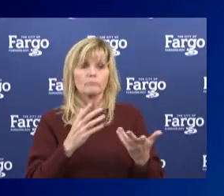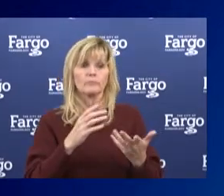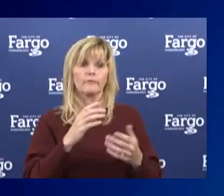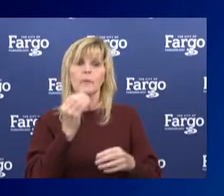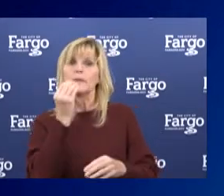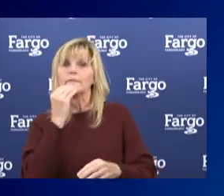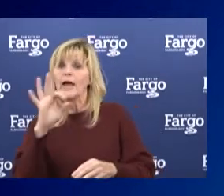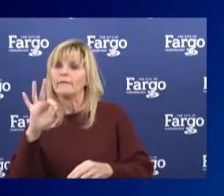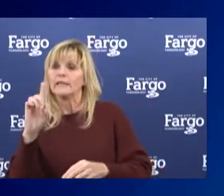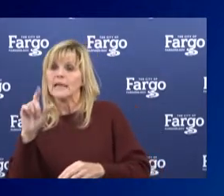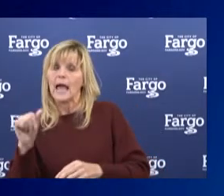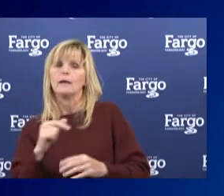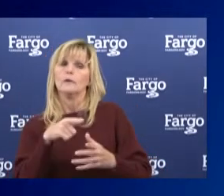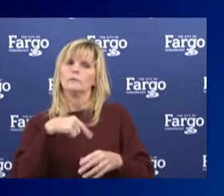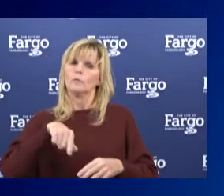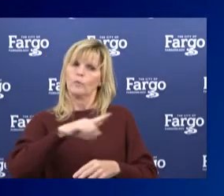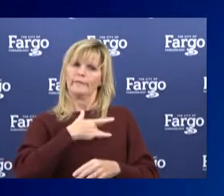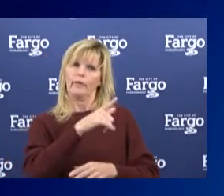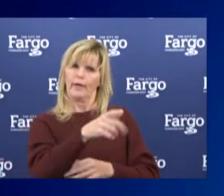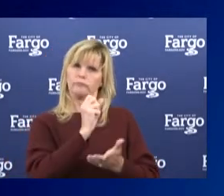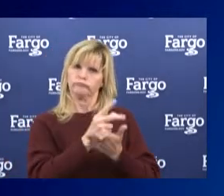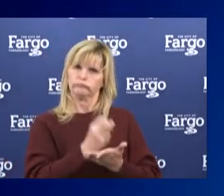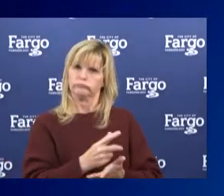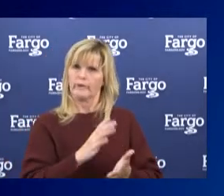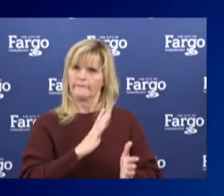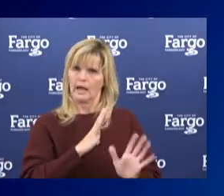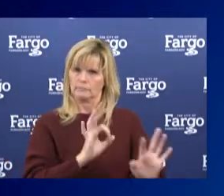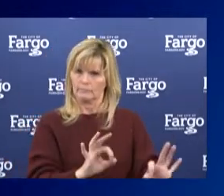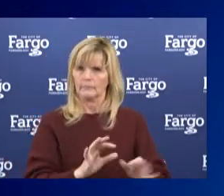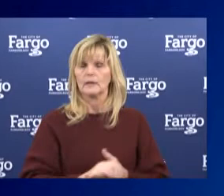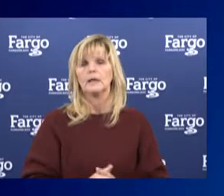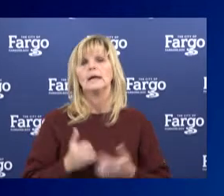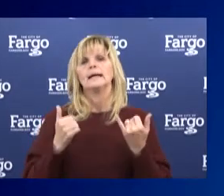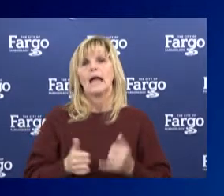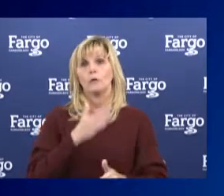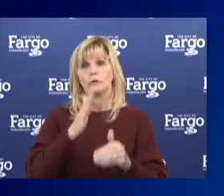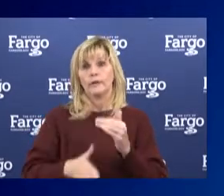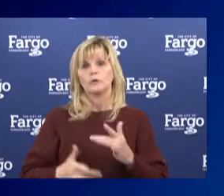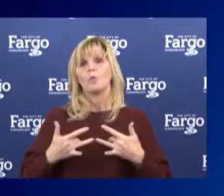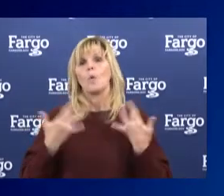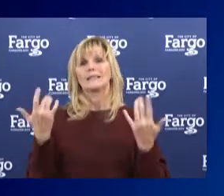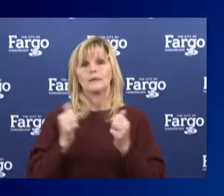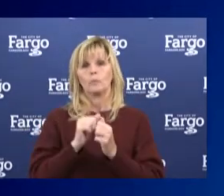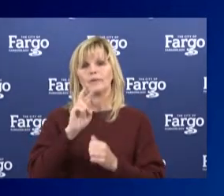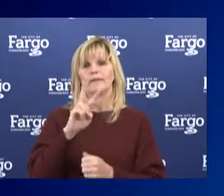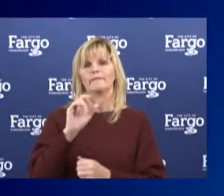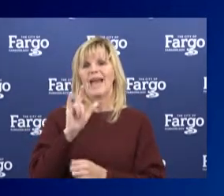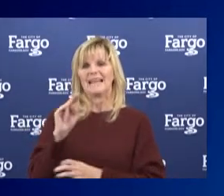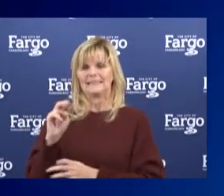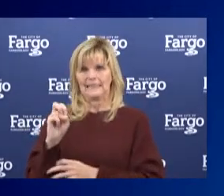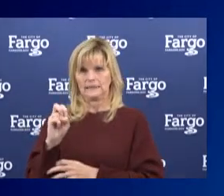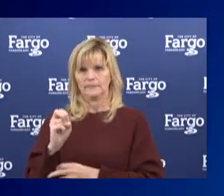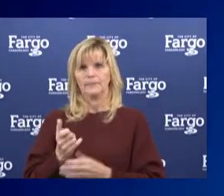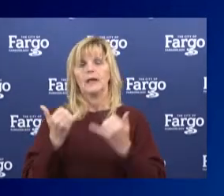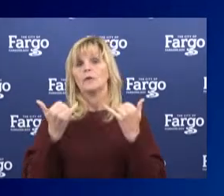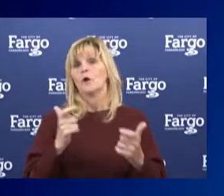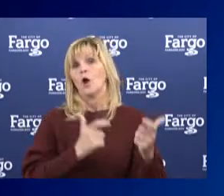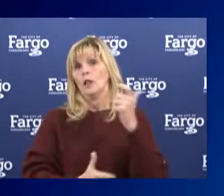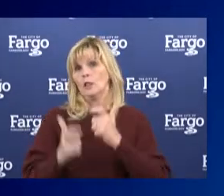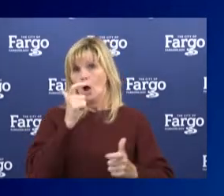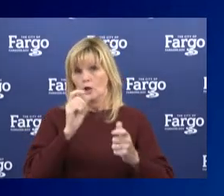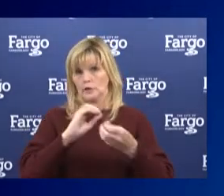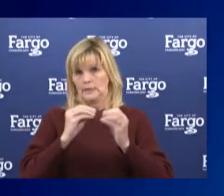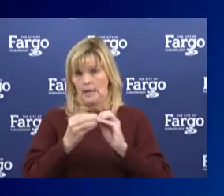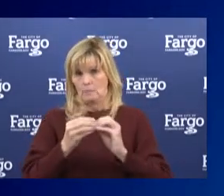Drug Administration. Next slide, please. And so just to finish, where are we at with vaccines? There are a large number of